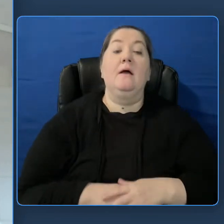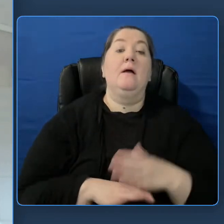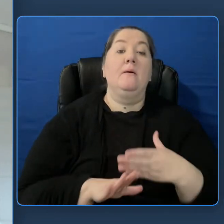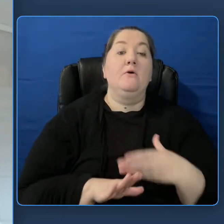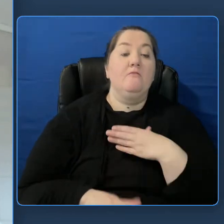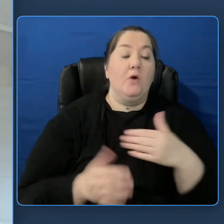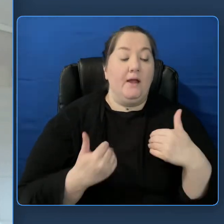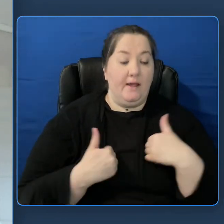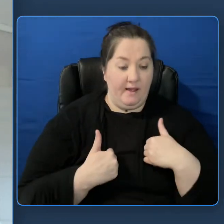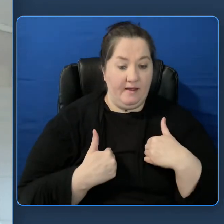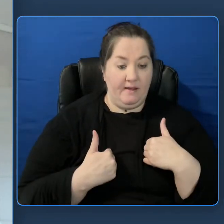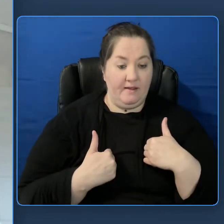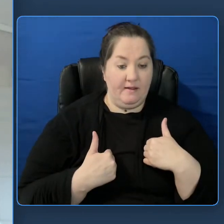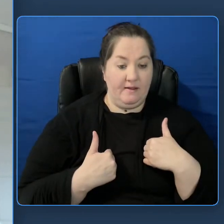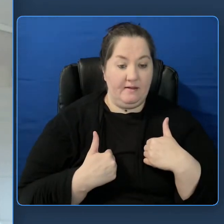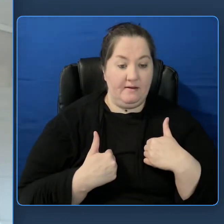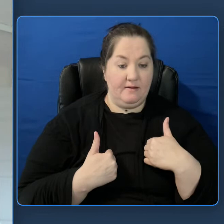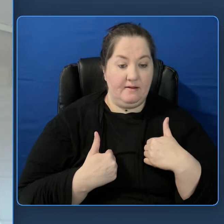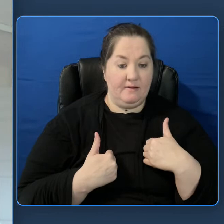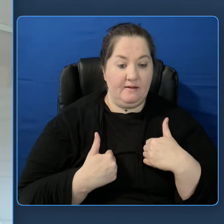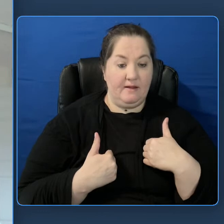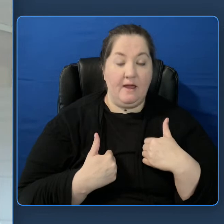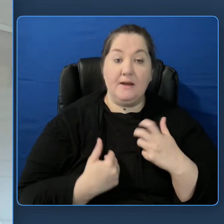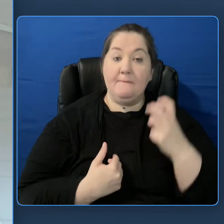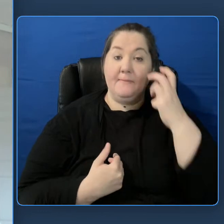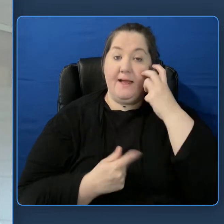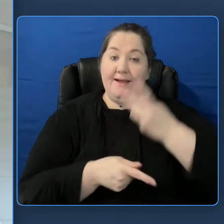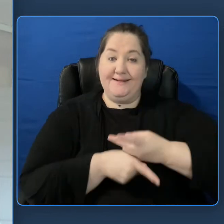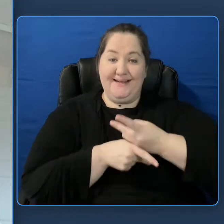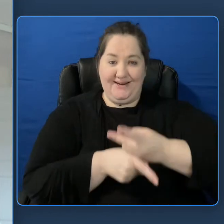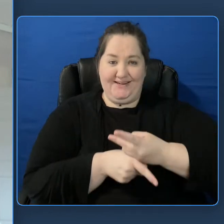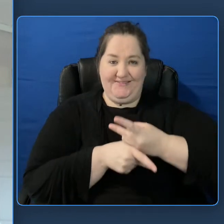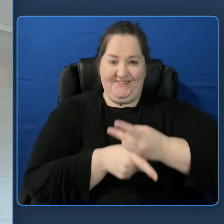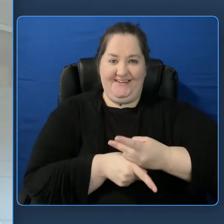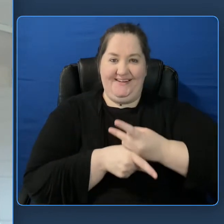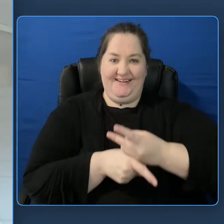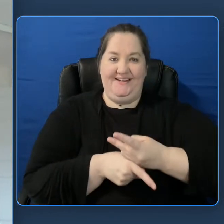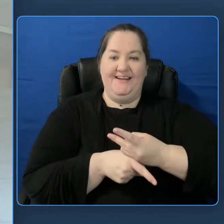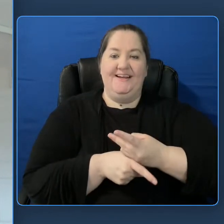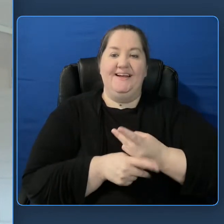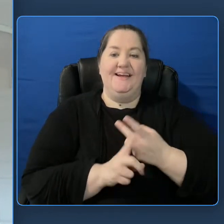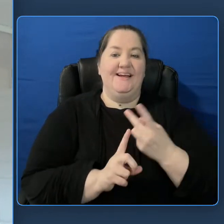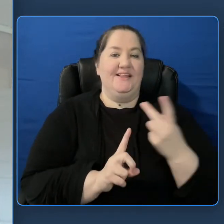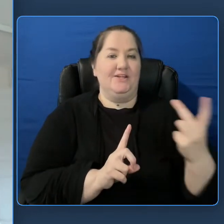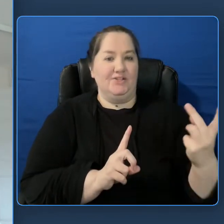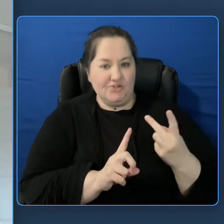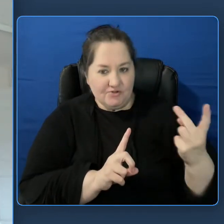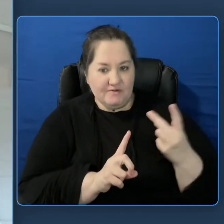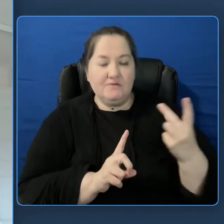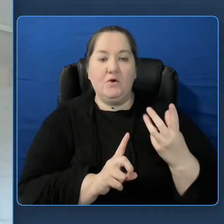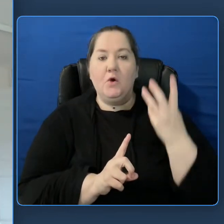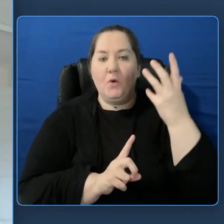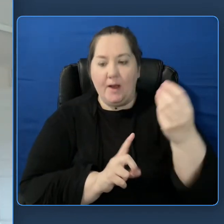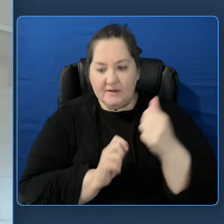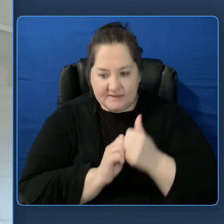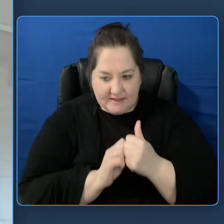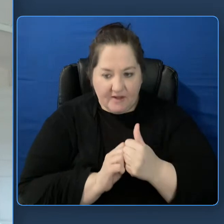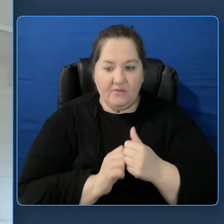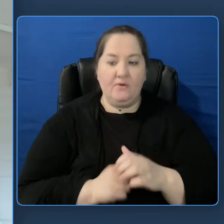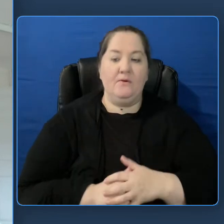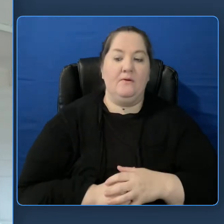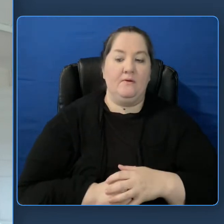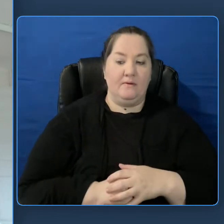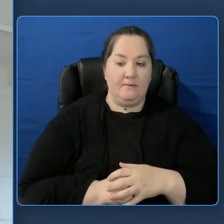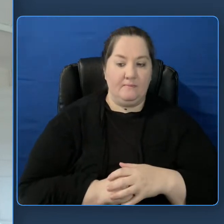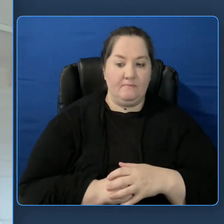have a blind caregiver, and when her and I would go out and walk,